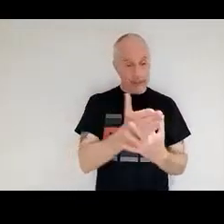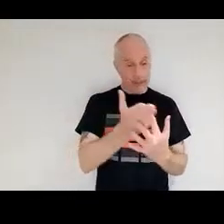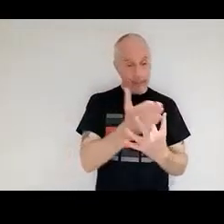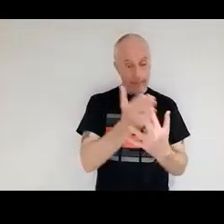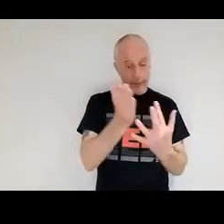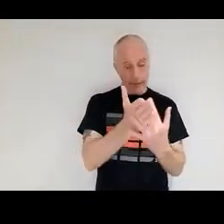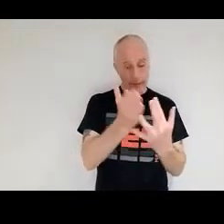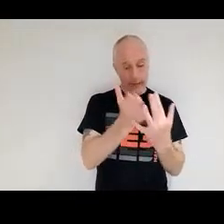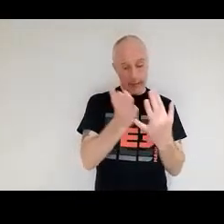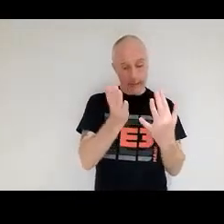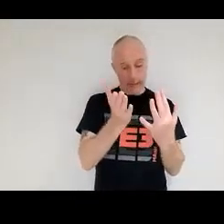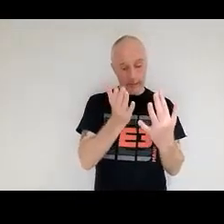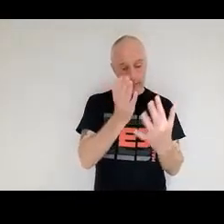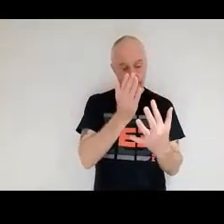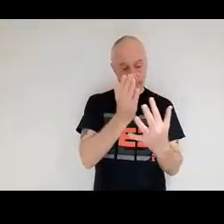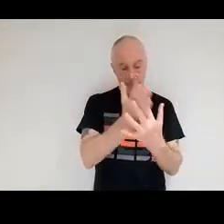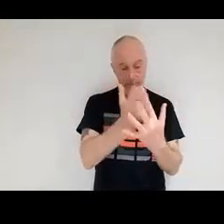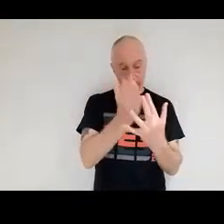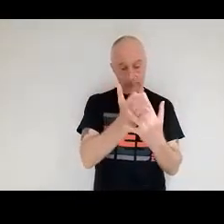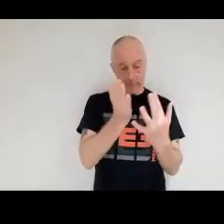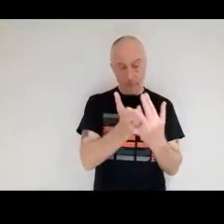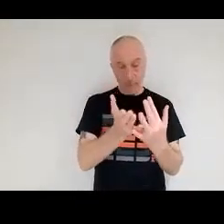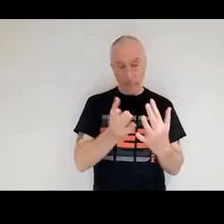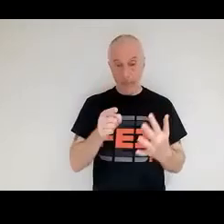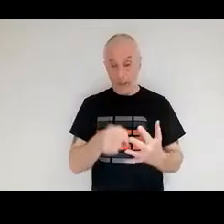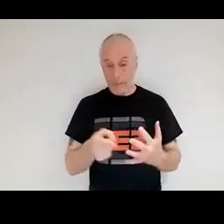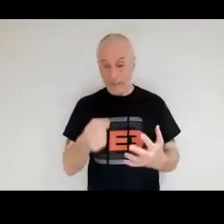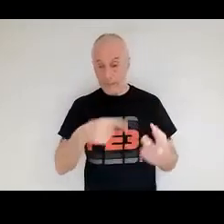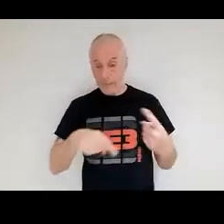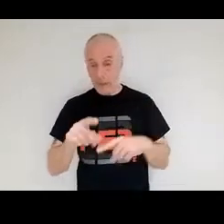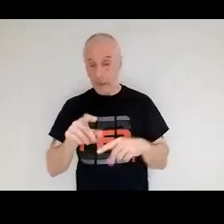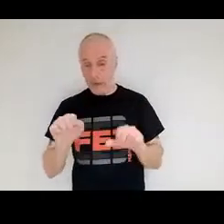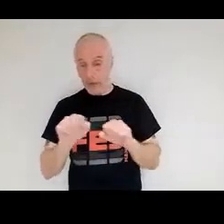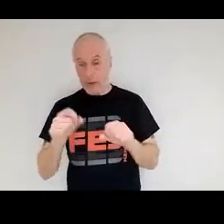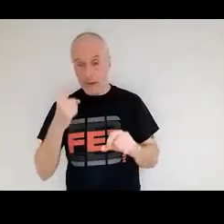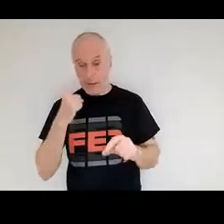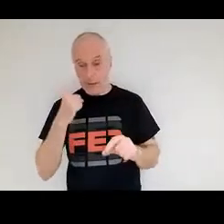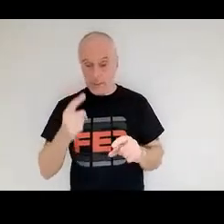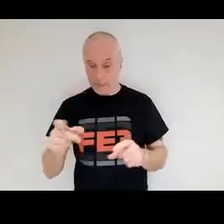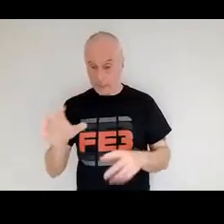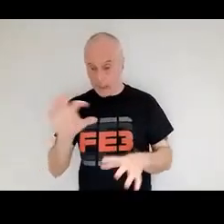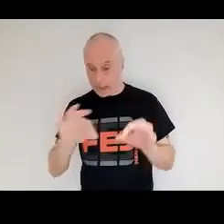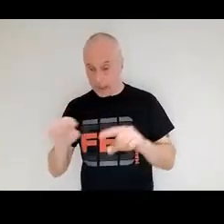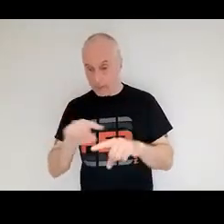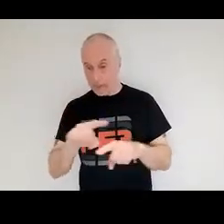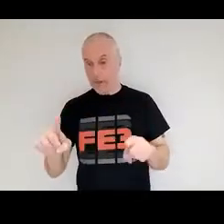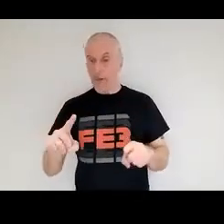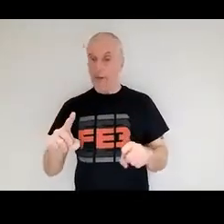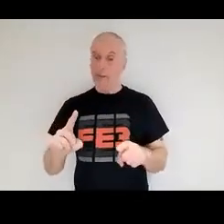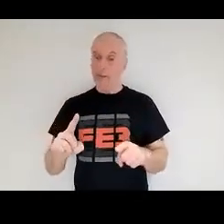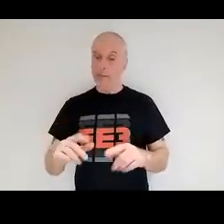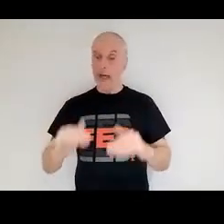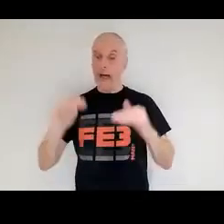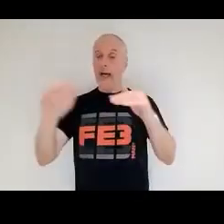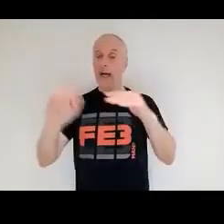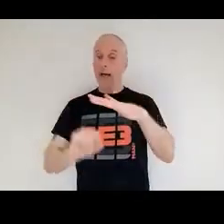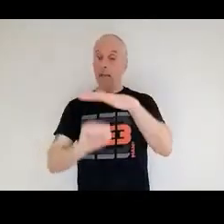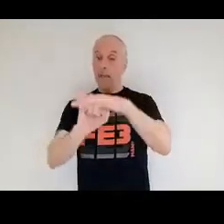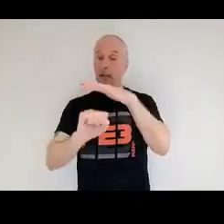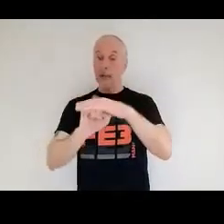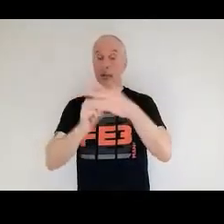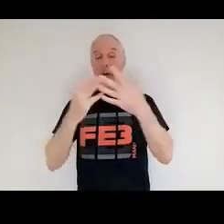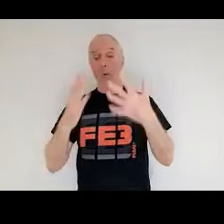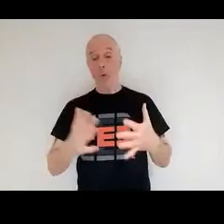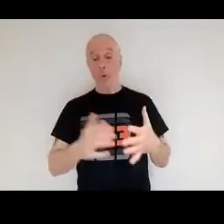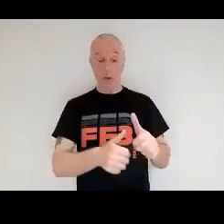of the trial structures. So what we haven't undertaken is the experimentation on high pressure systems and on industrial